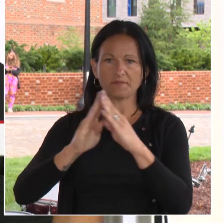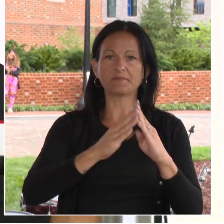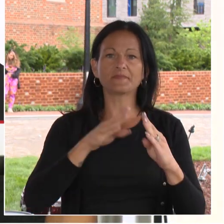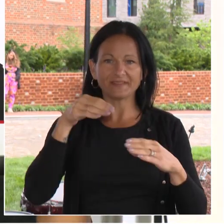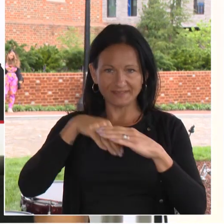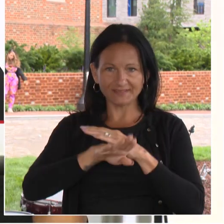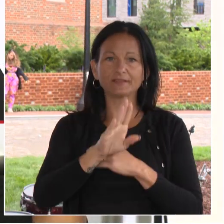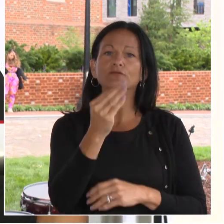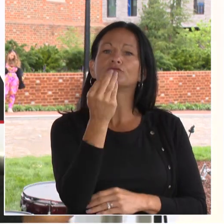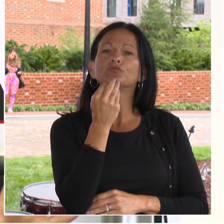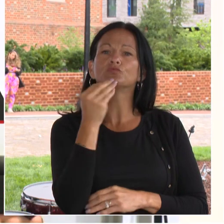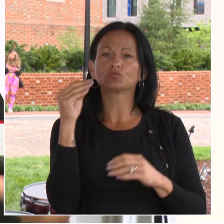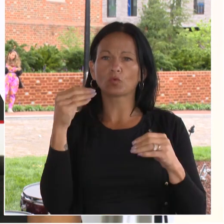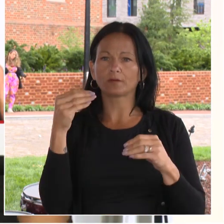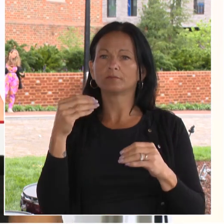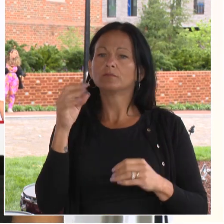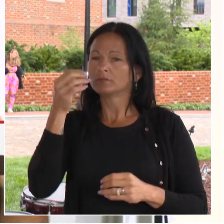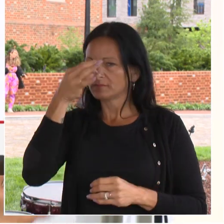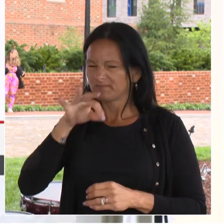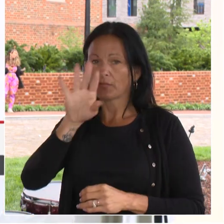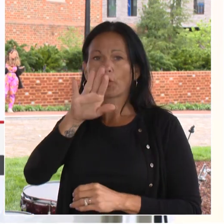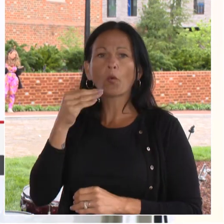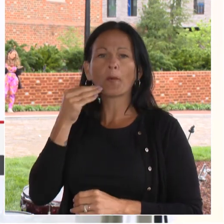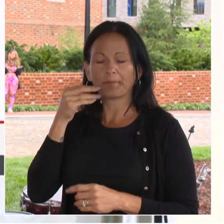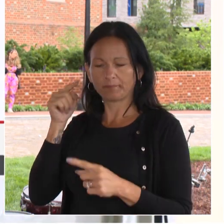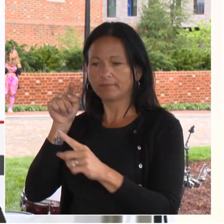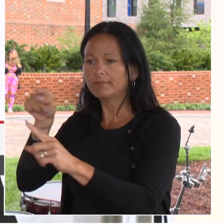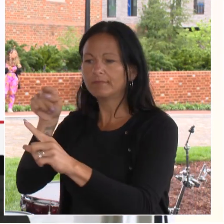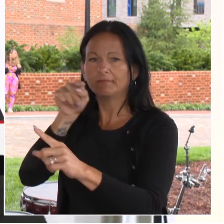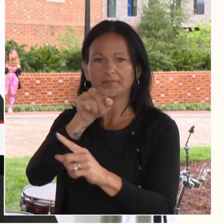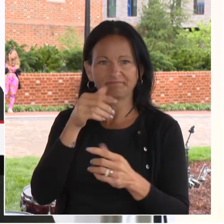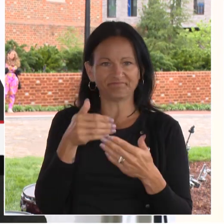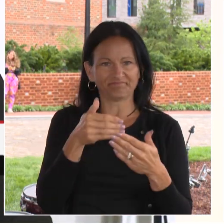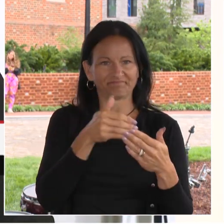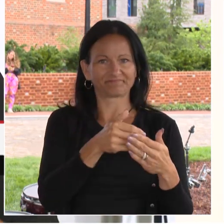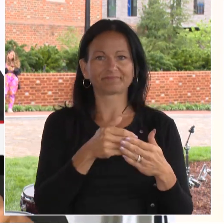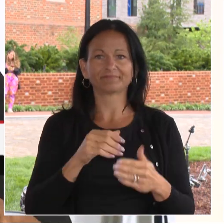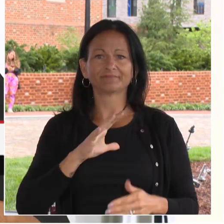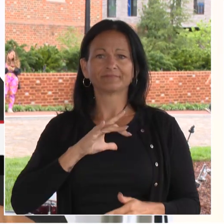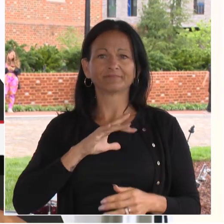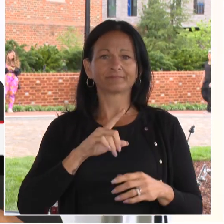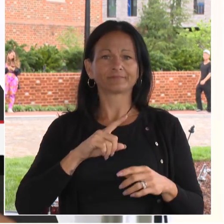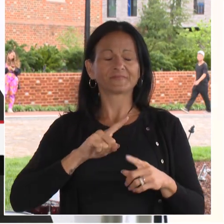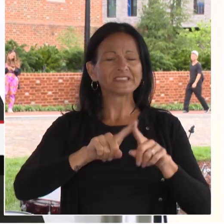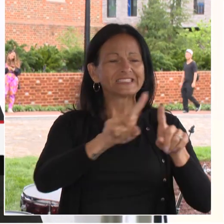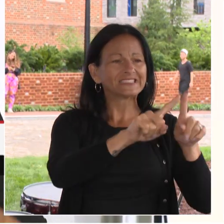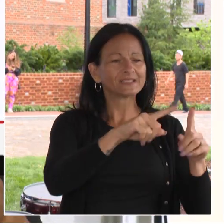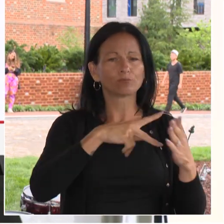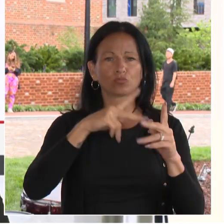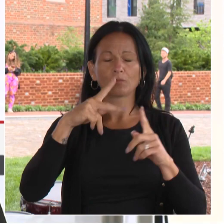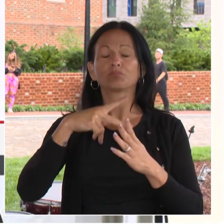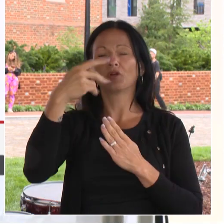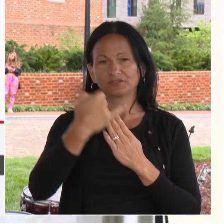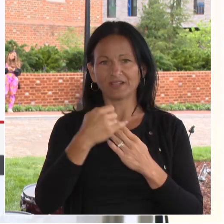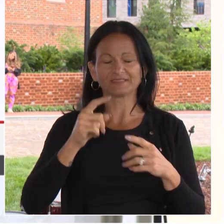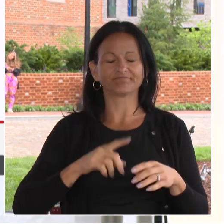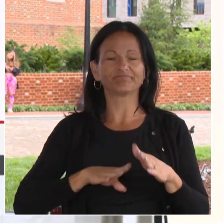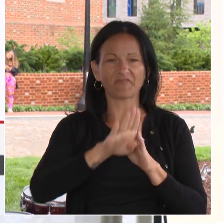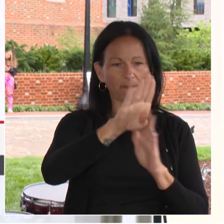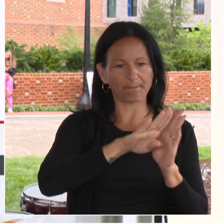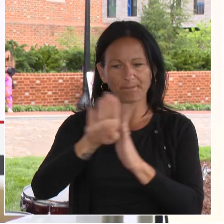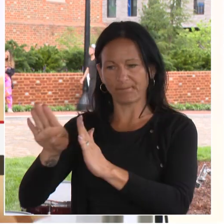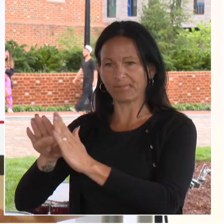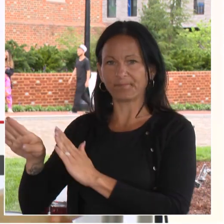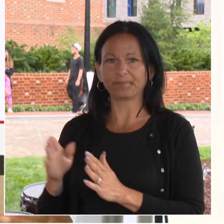with great projects and development teams and retailers like we're doing right here at City Ridge. So congratulations